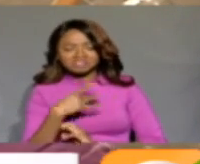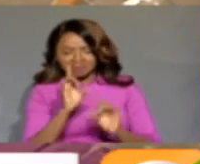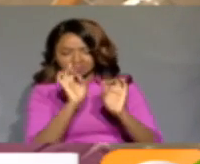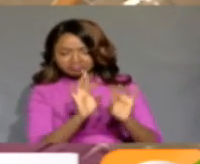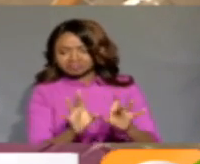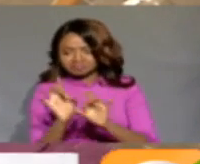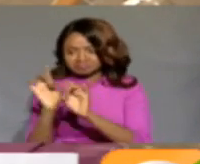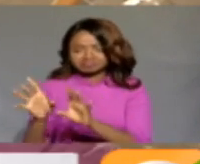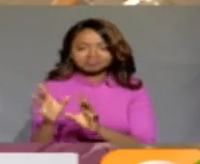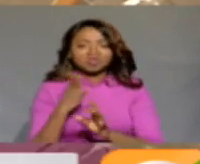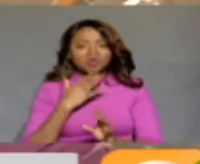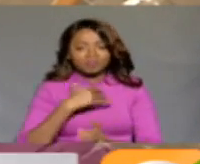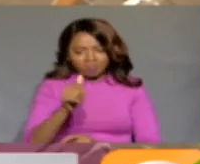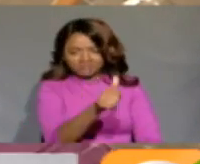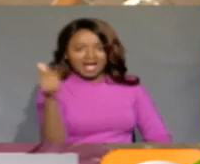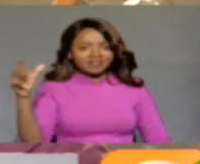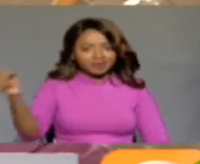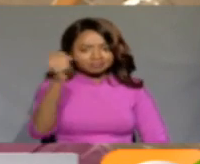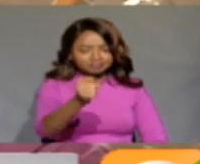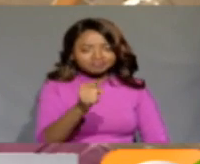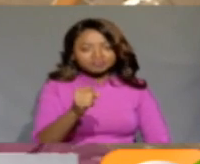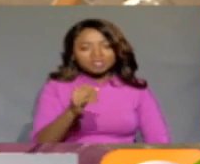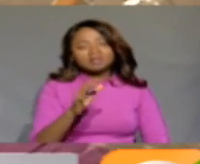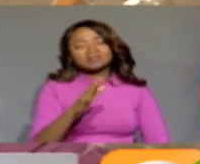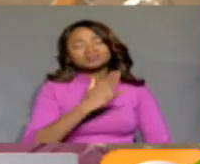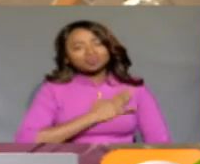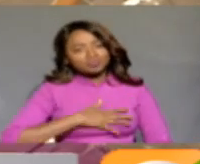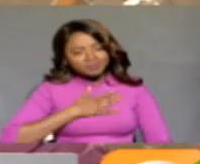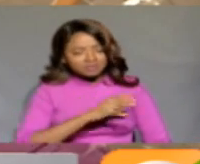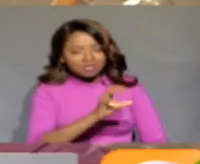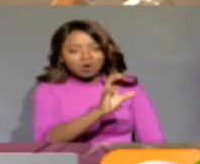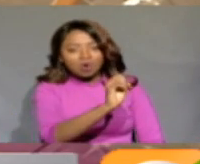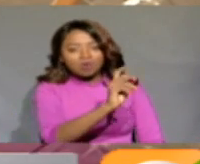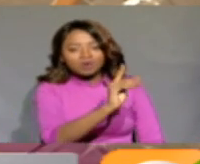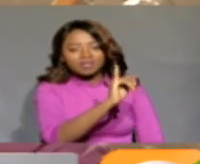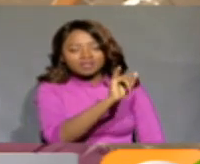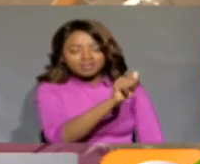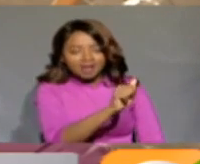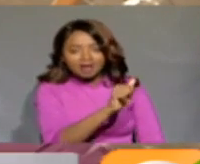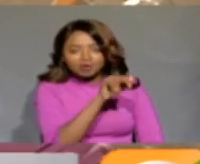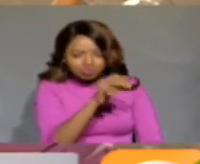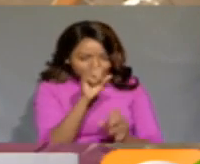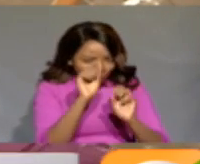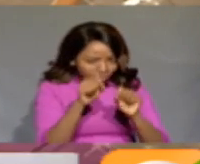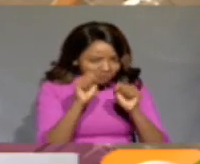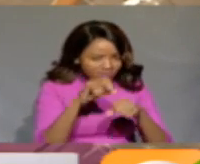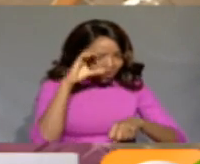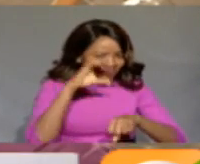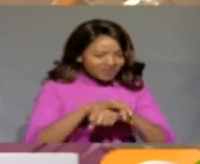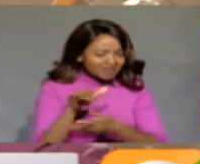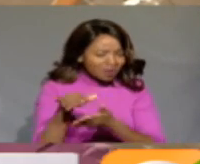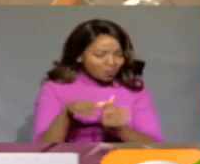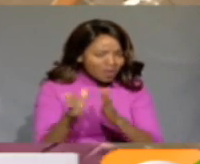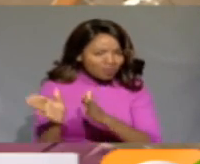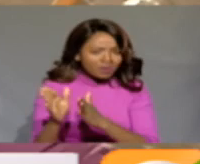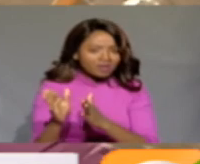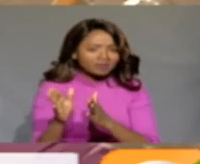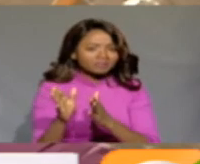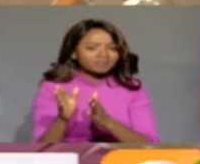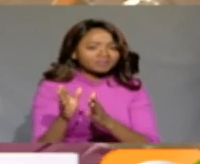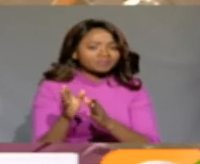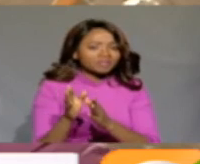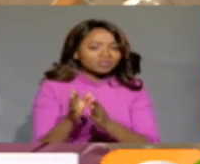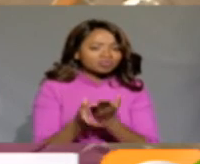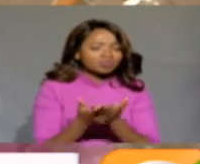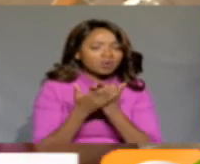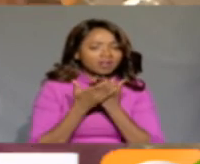way, Bwanokio Mtata, can we find a way, you are a very important asset in the judicial systems, can we find a way